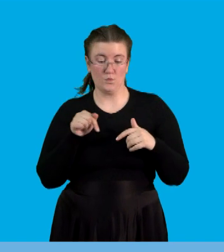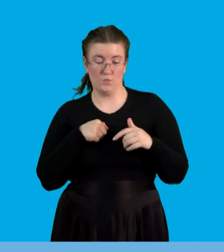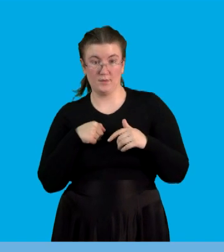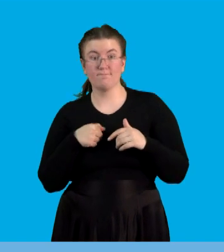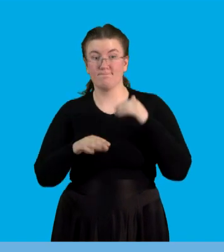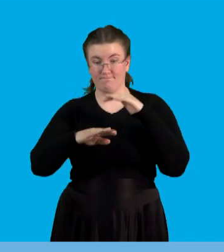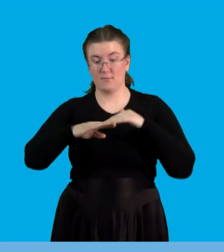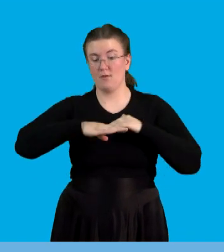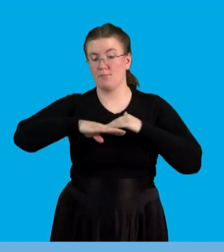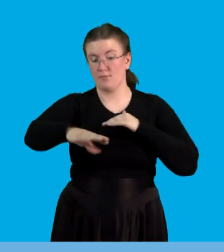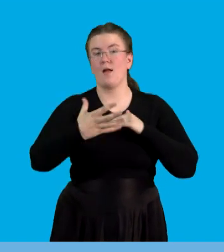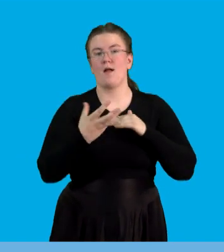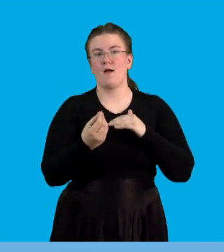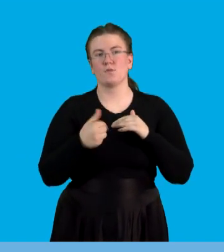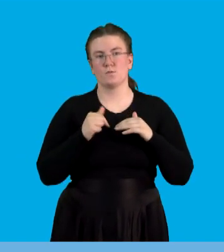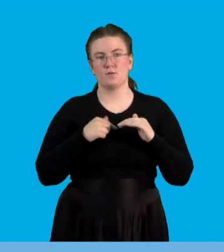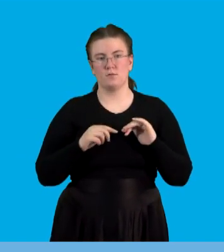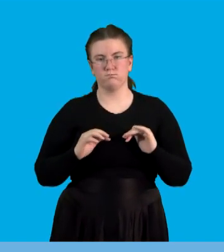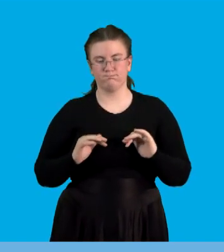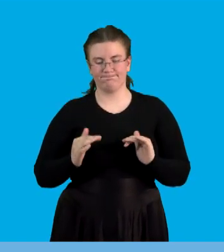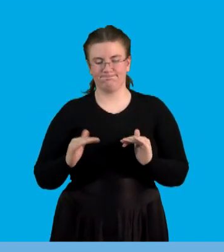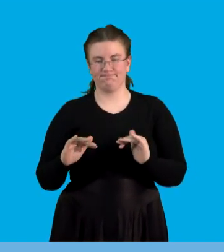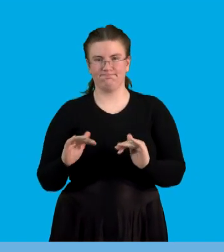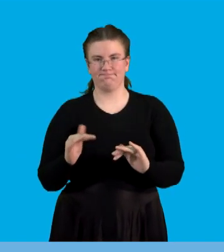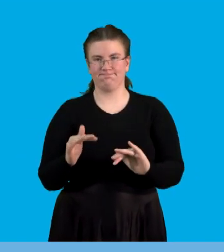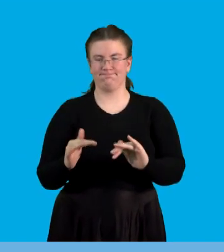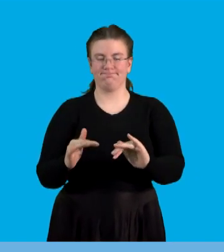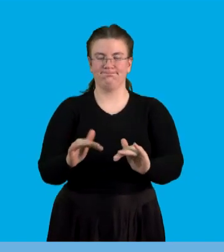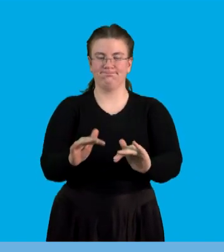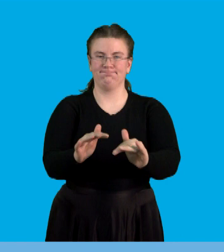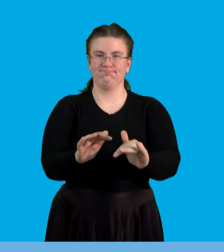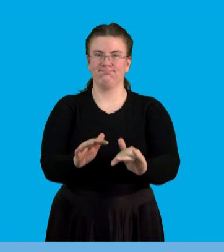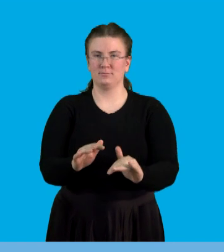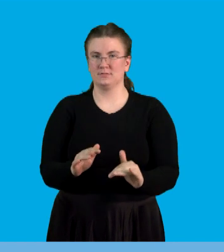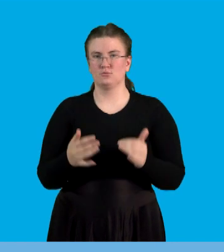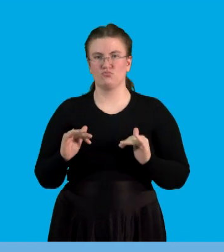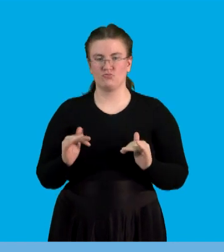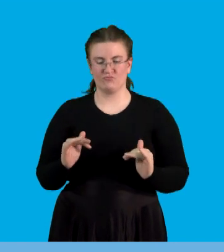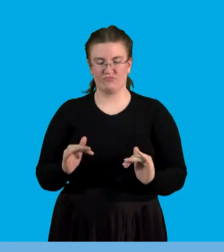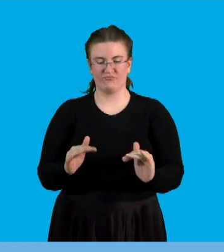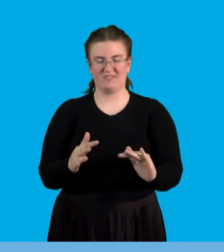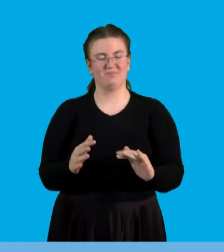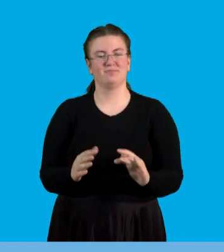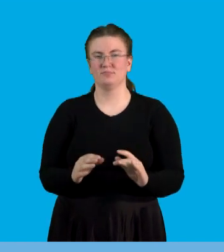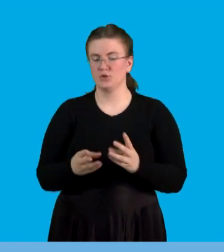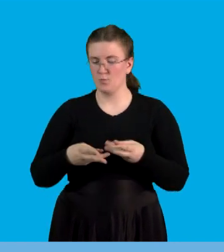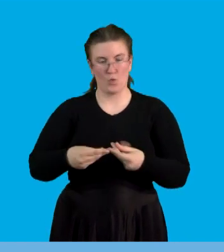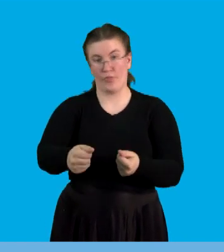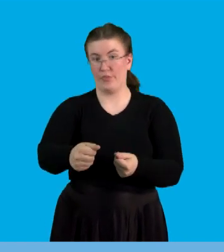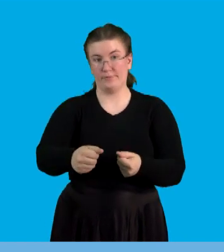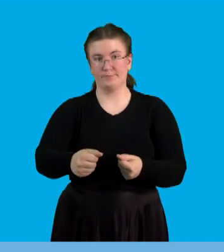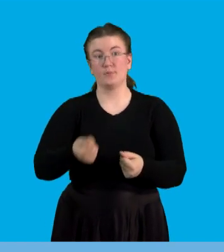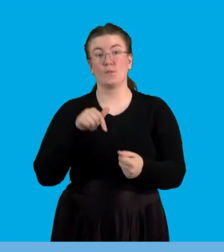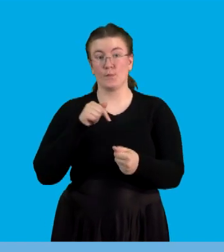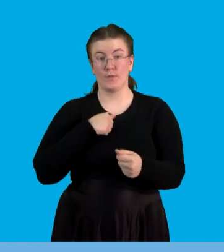force, the surface must be a rough surface, as we can see on this picture here. There's a rough surface here, and if we apply